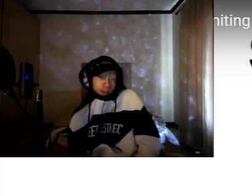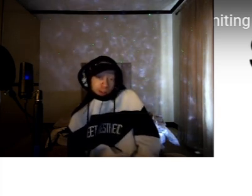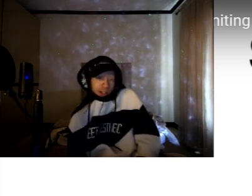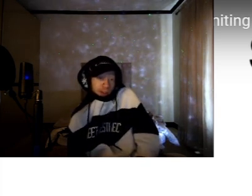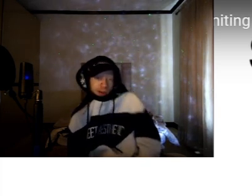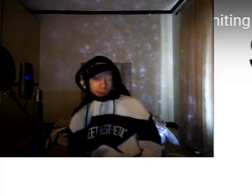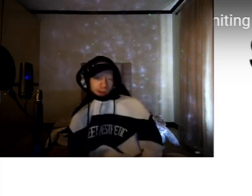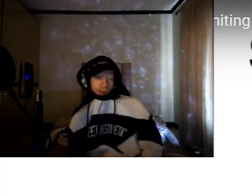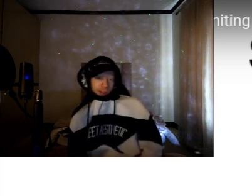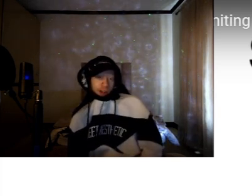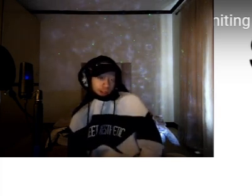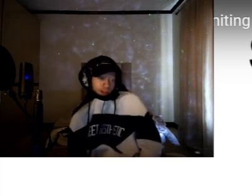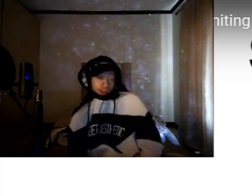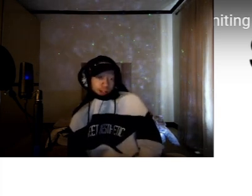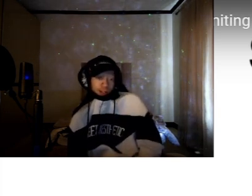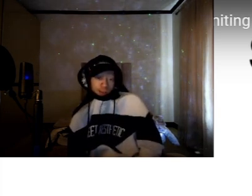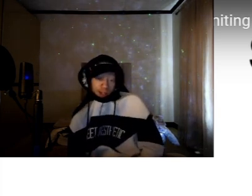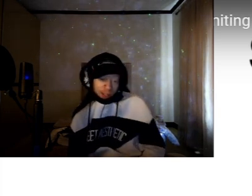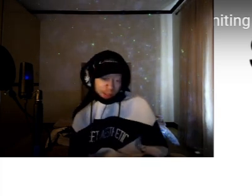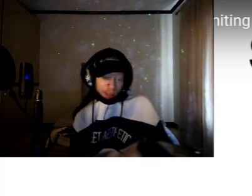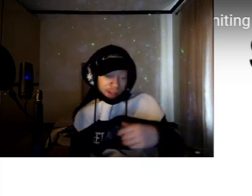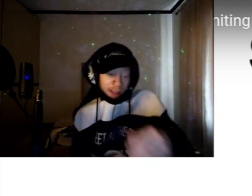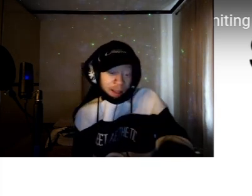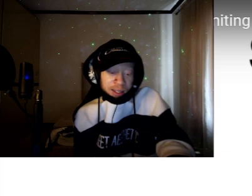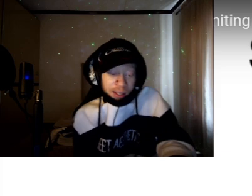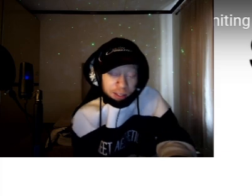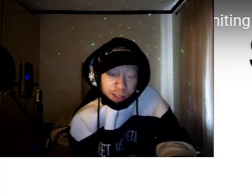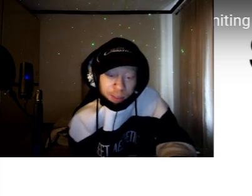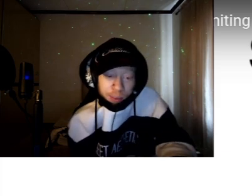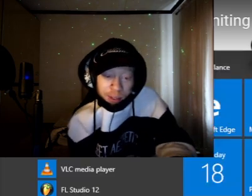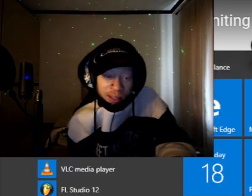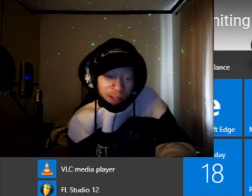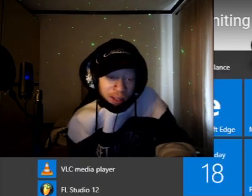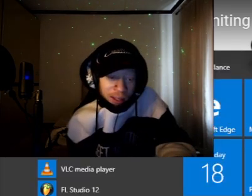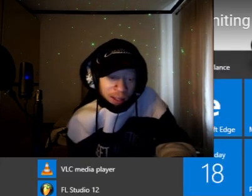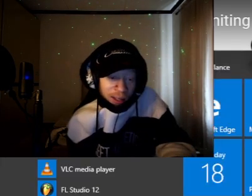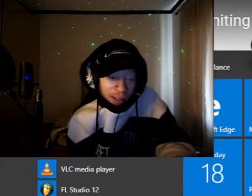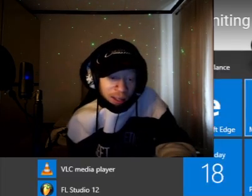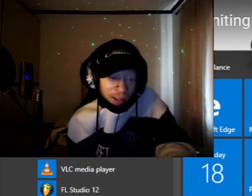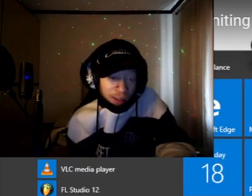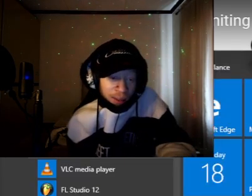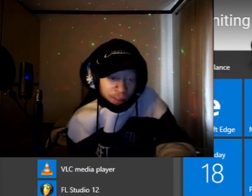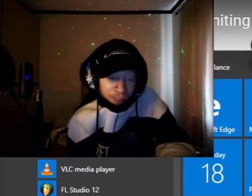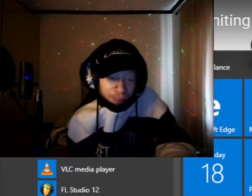you're still putting in work, bro. So it is what it is, man. Shout out to the boys.